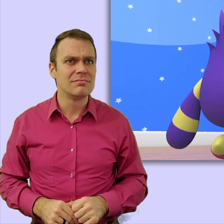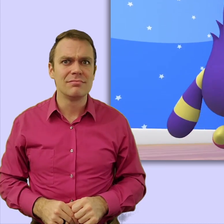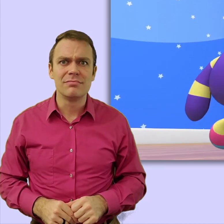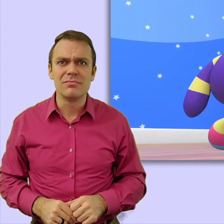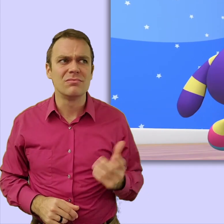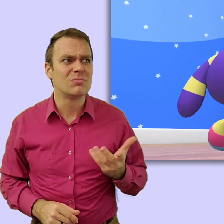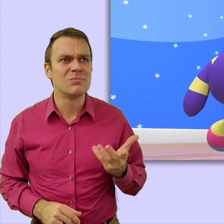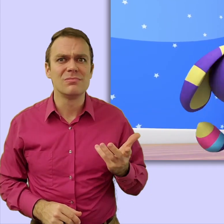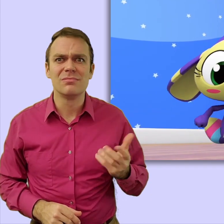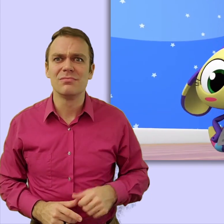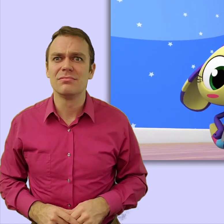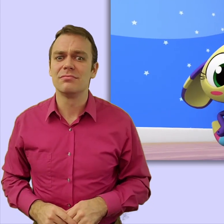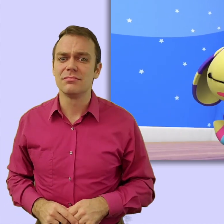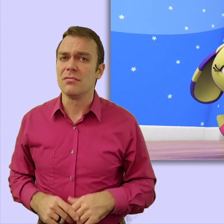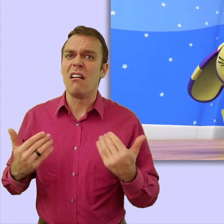What?